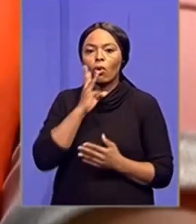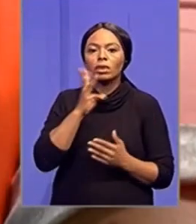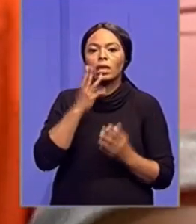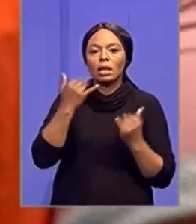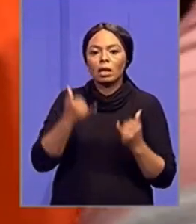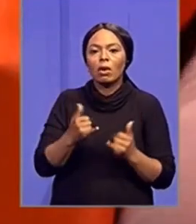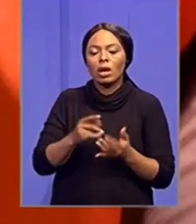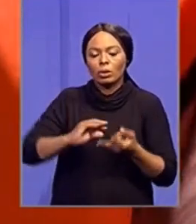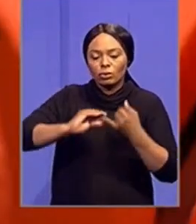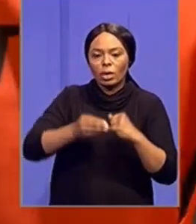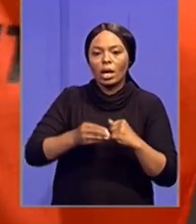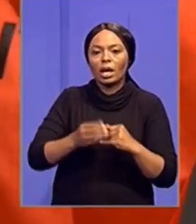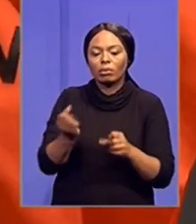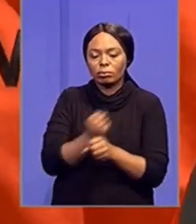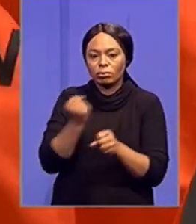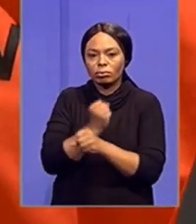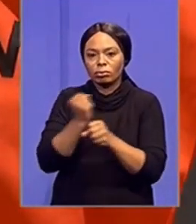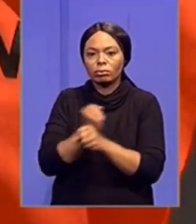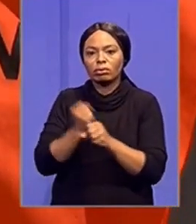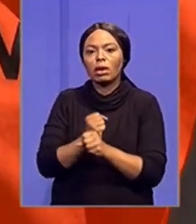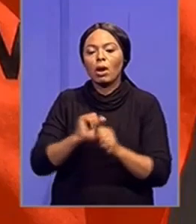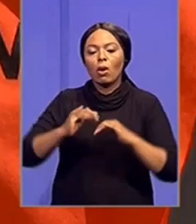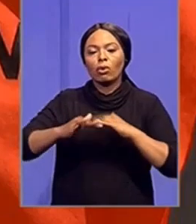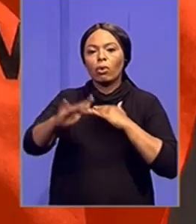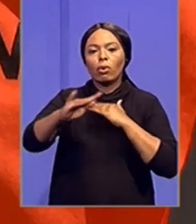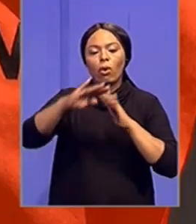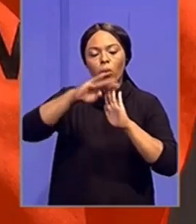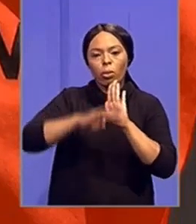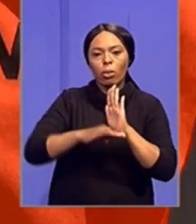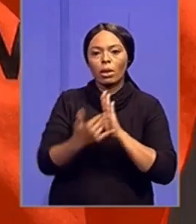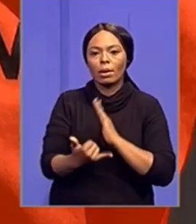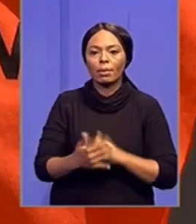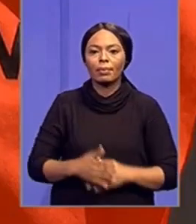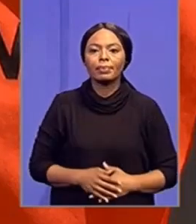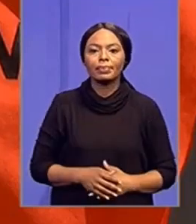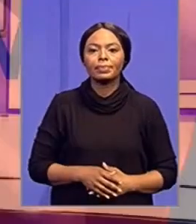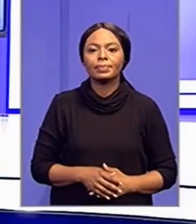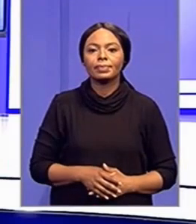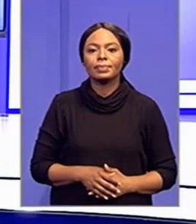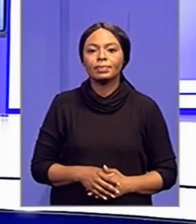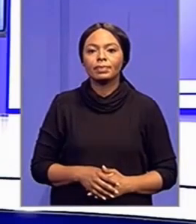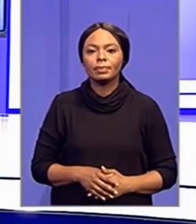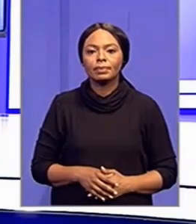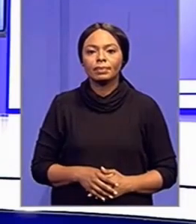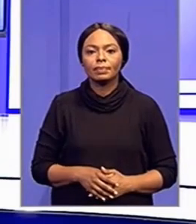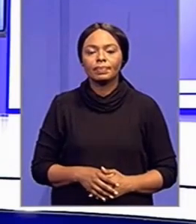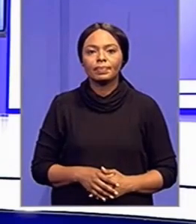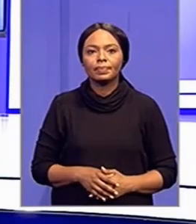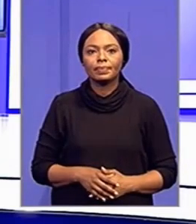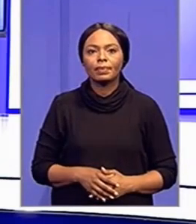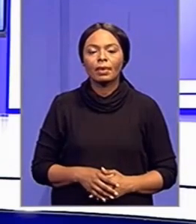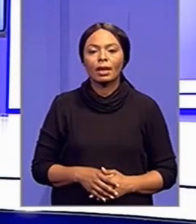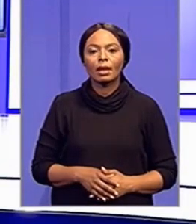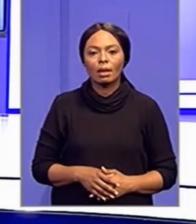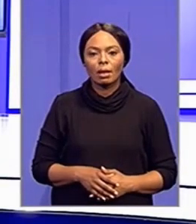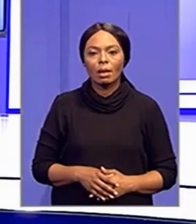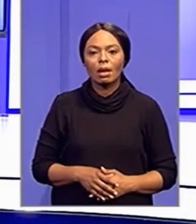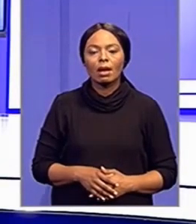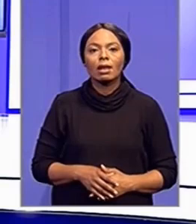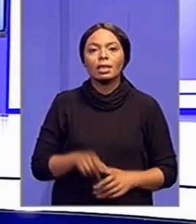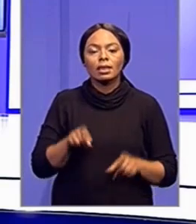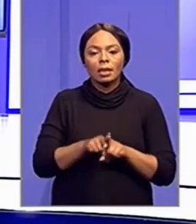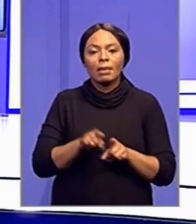jaana maemo ga a bontshe a ka nna a kotsi. Hammanskraal ka tshwane le gona